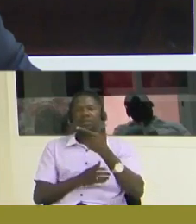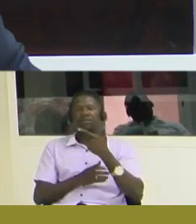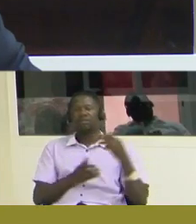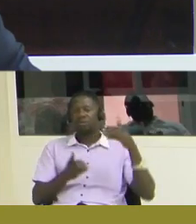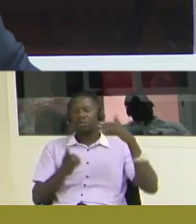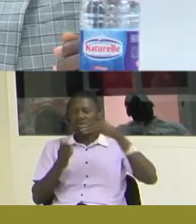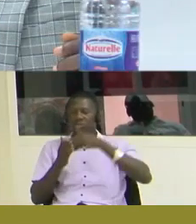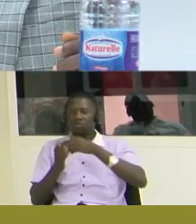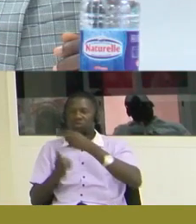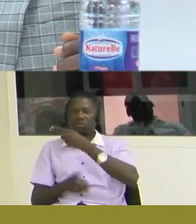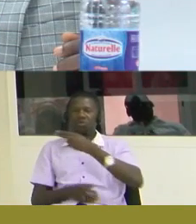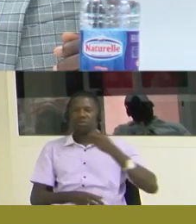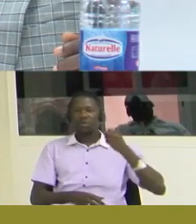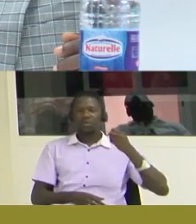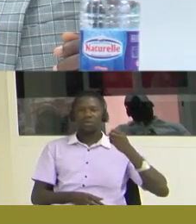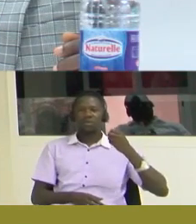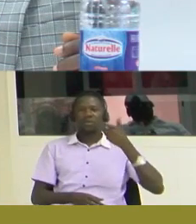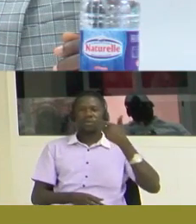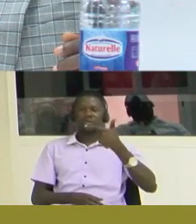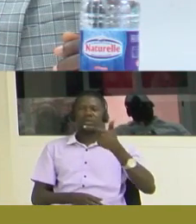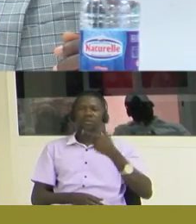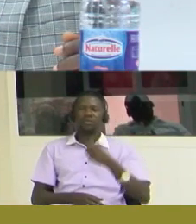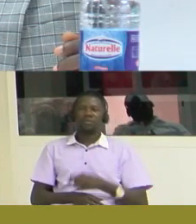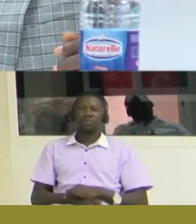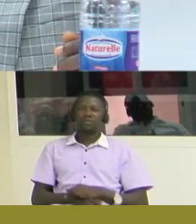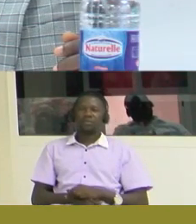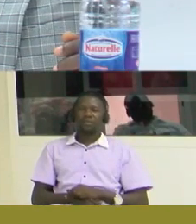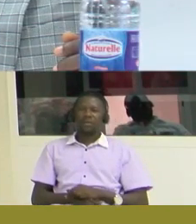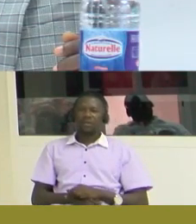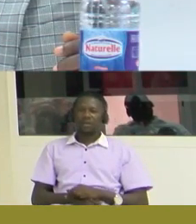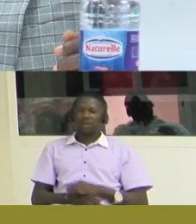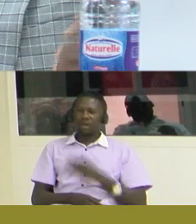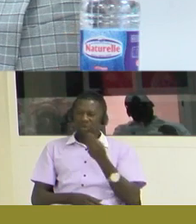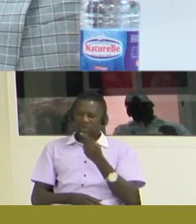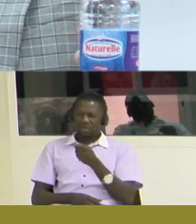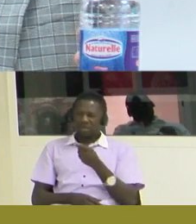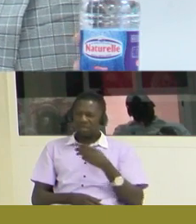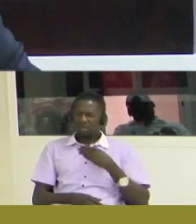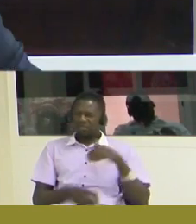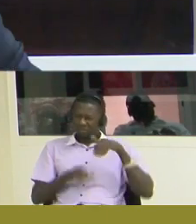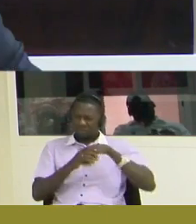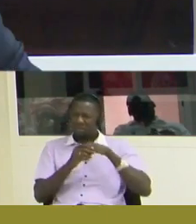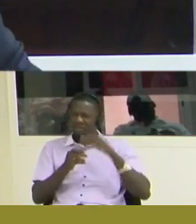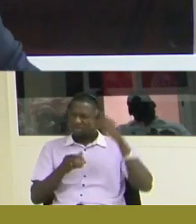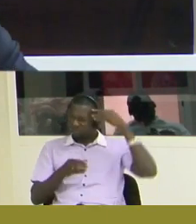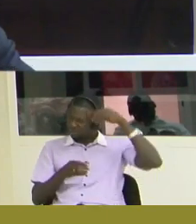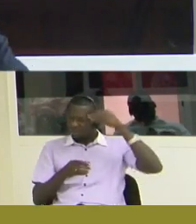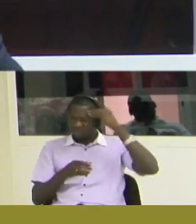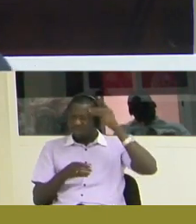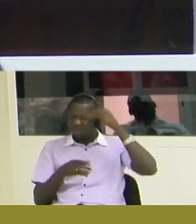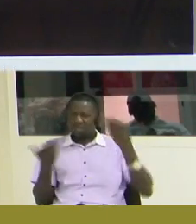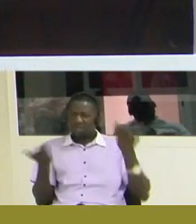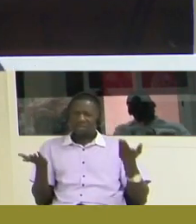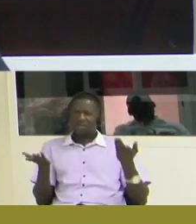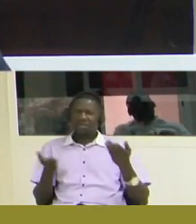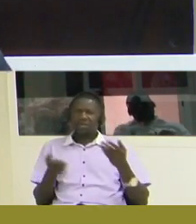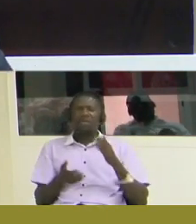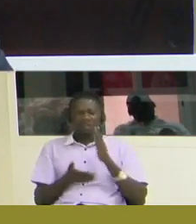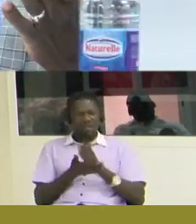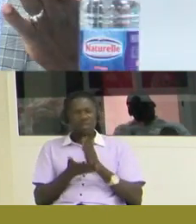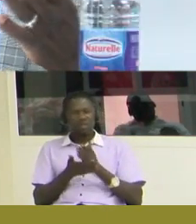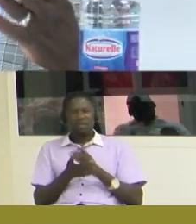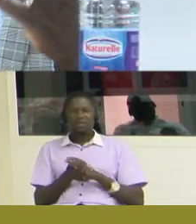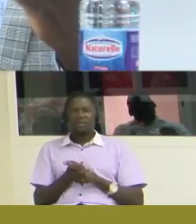how would you describe that isn't that being involved in politics of course it is exactly so this is this is the point that I'm trying